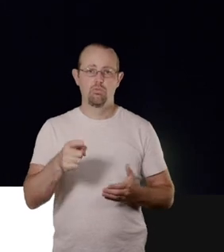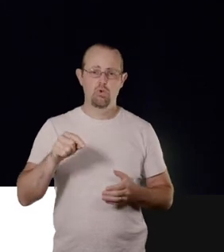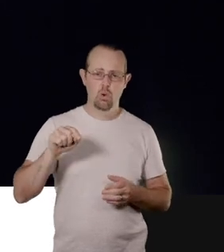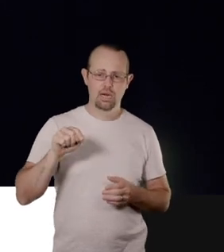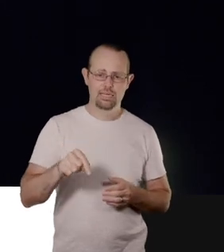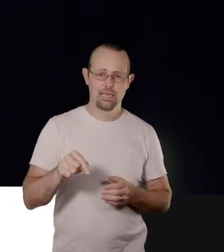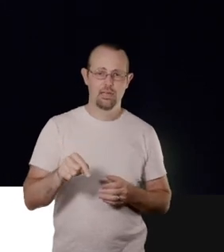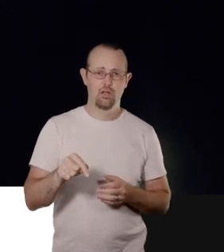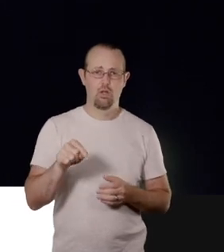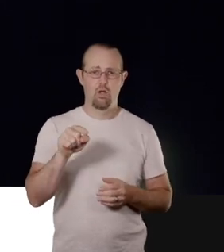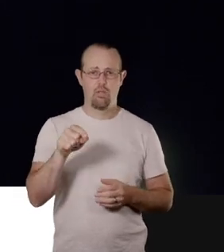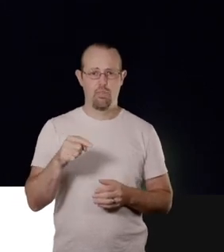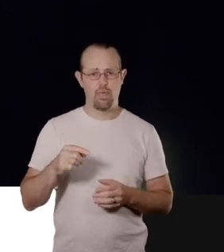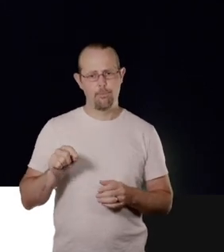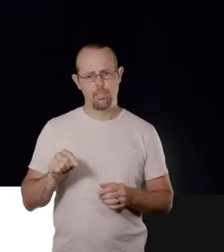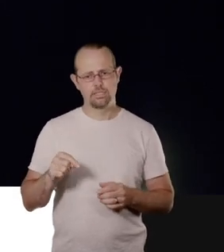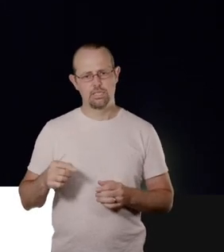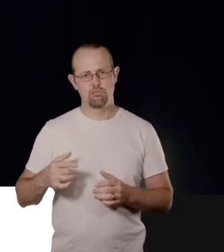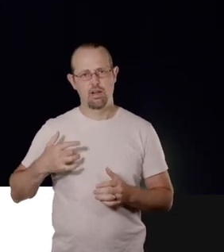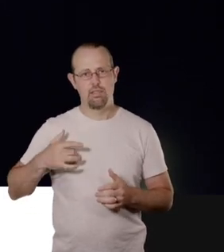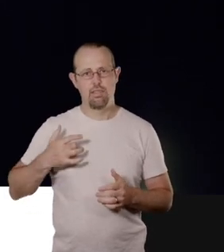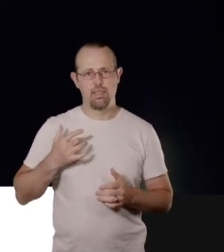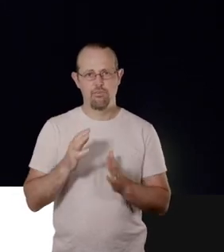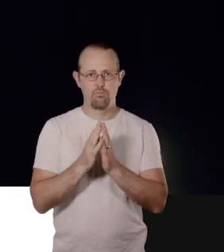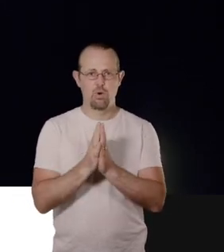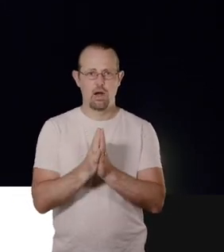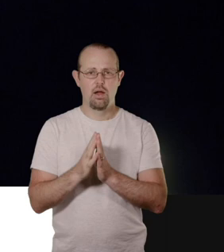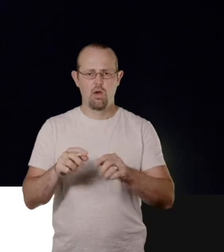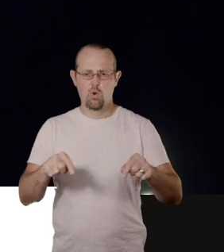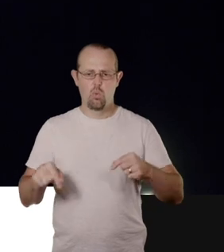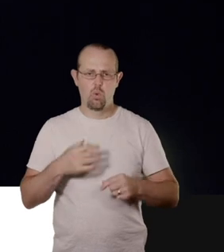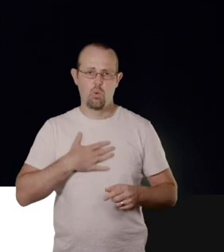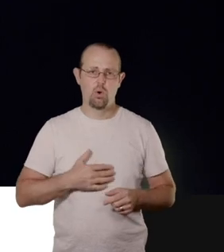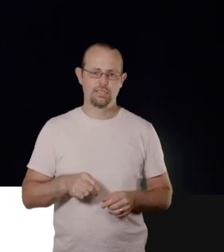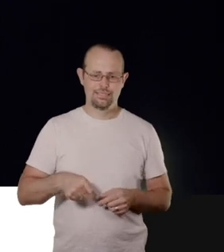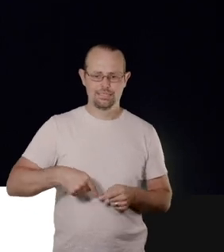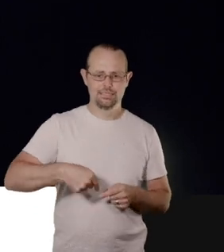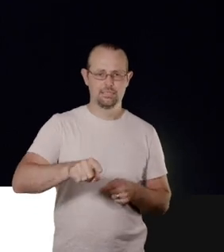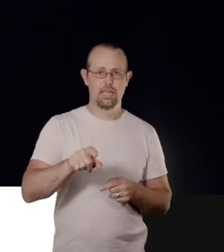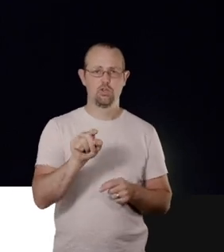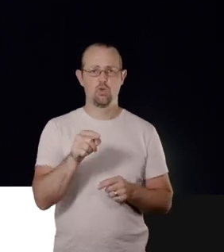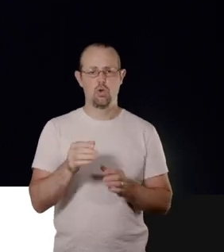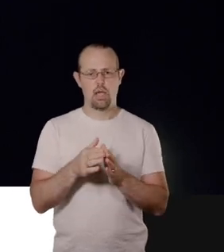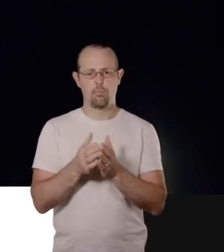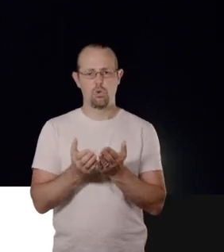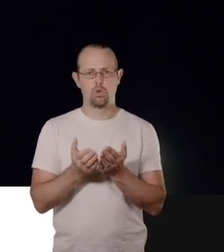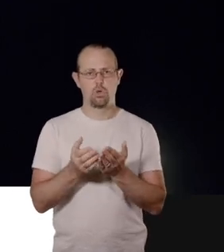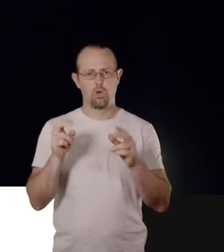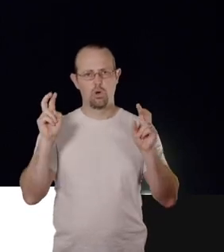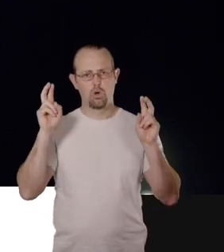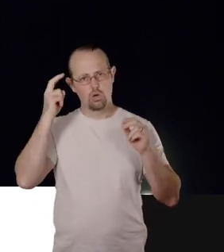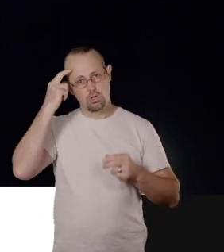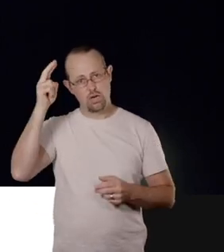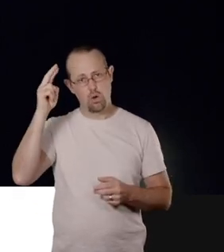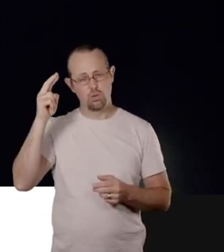acknowledge with the pastor and let them pray with you again, we want to send you this booklet. It's the beginnings of your walk with God. It's called This Is For